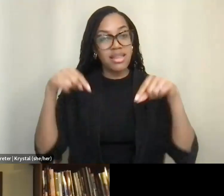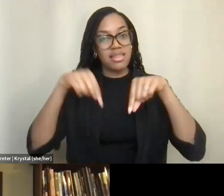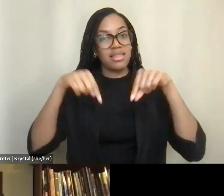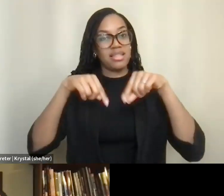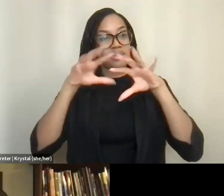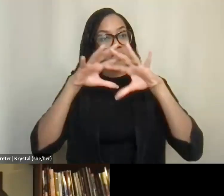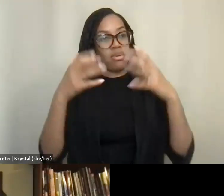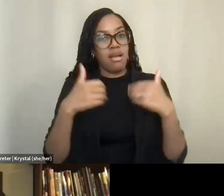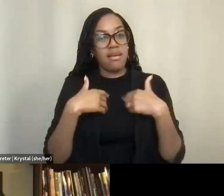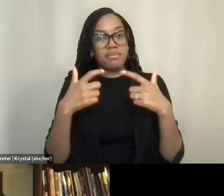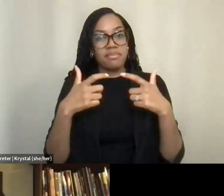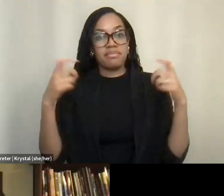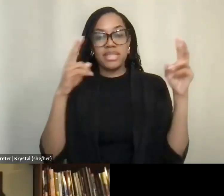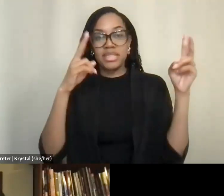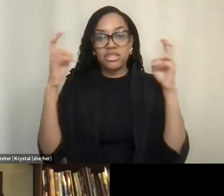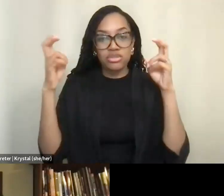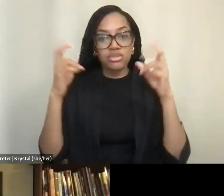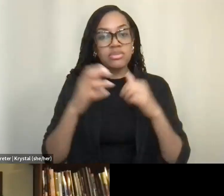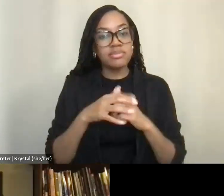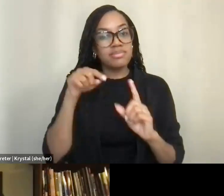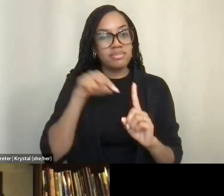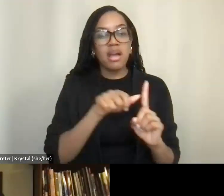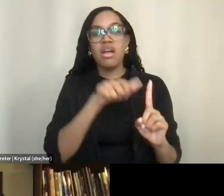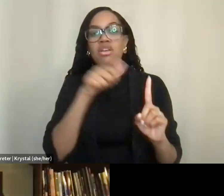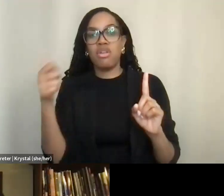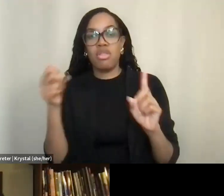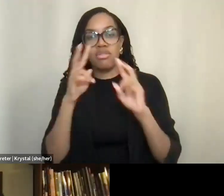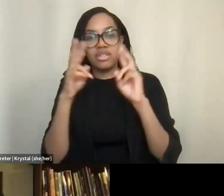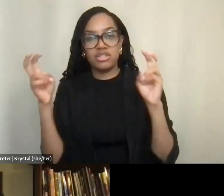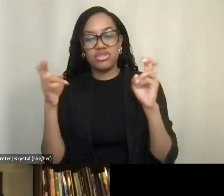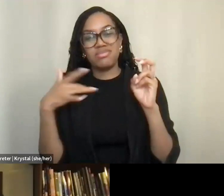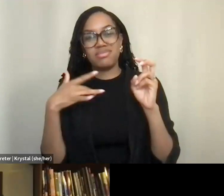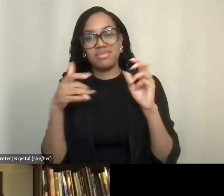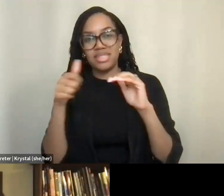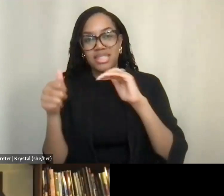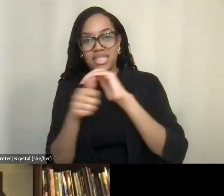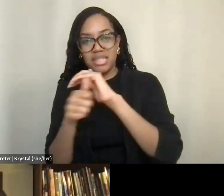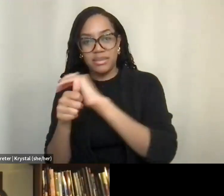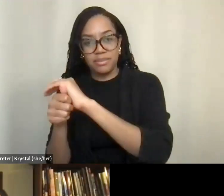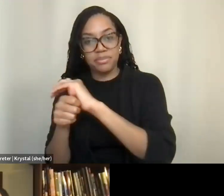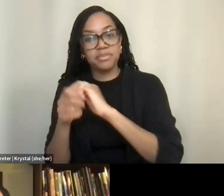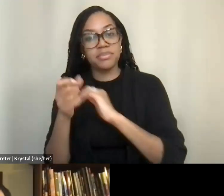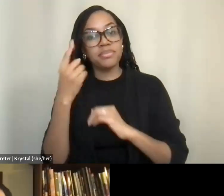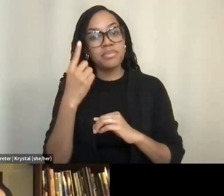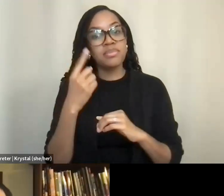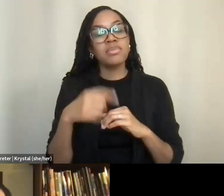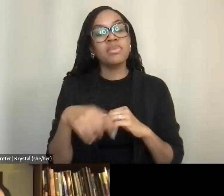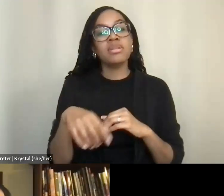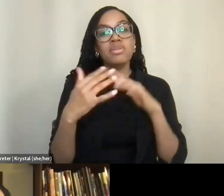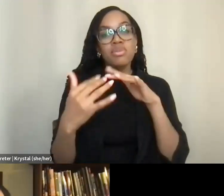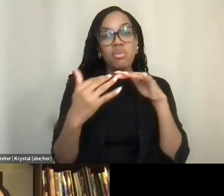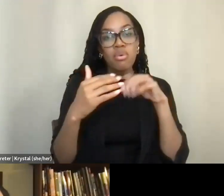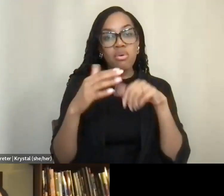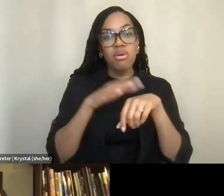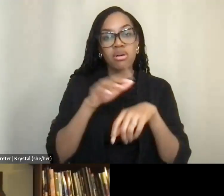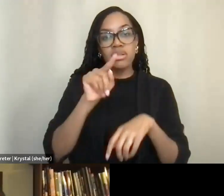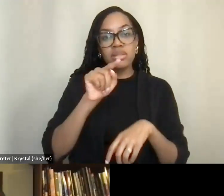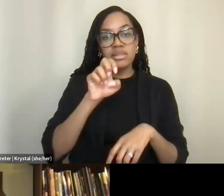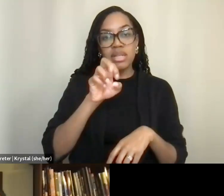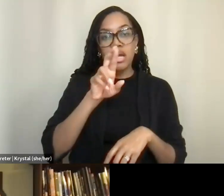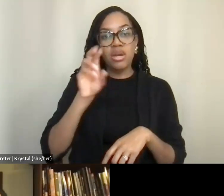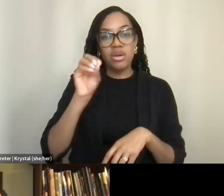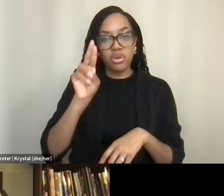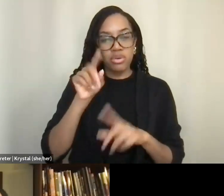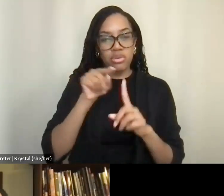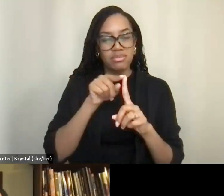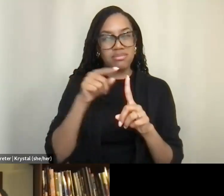it's hidden in plain sight. The so-called war on terror since October of